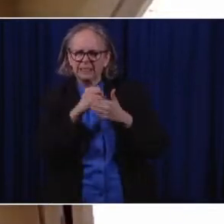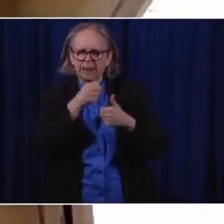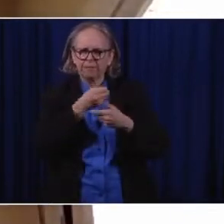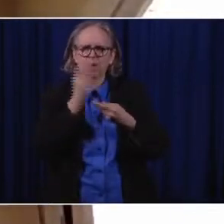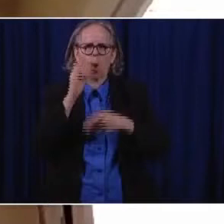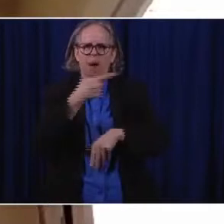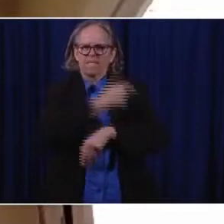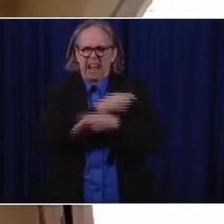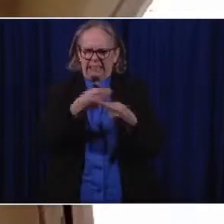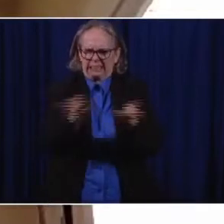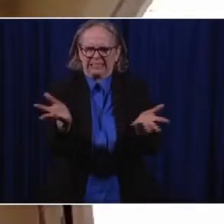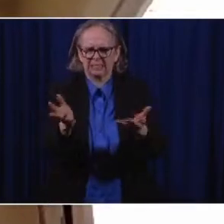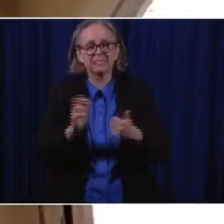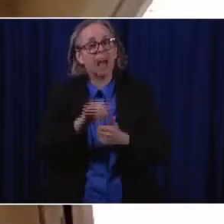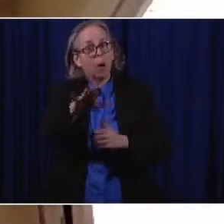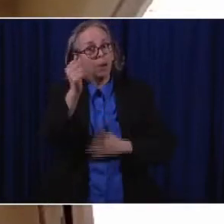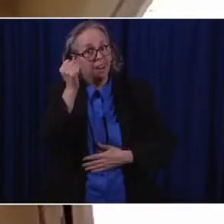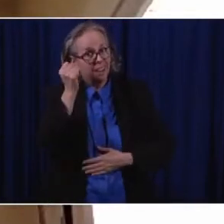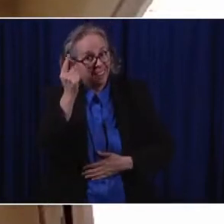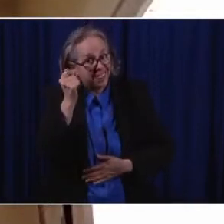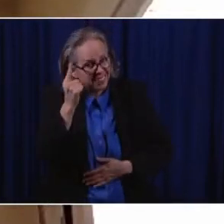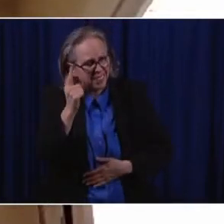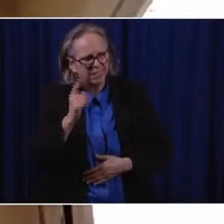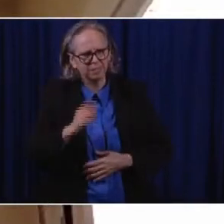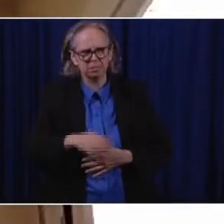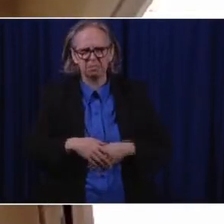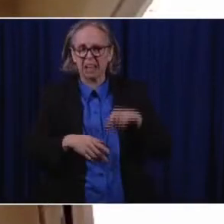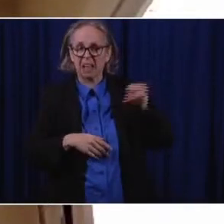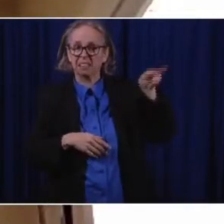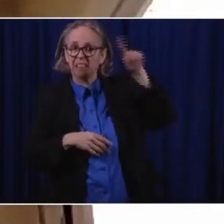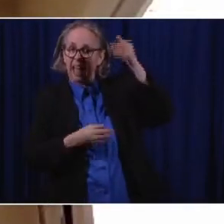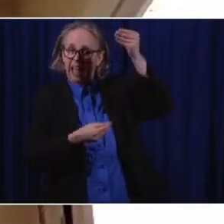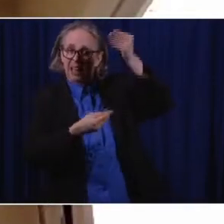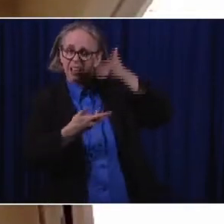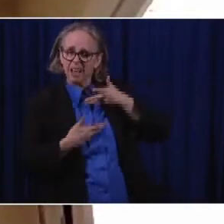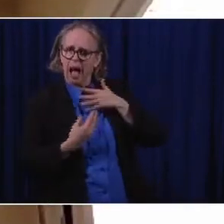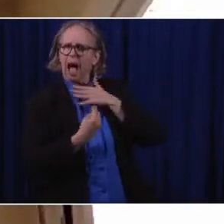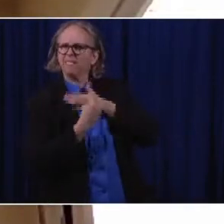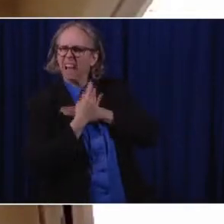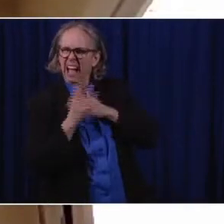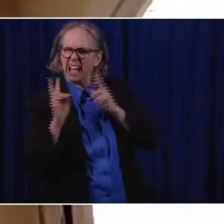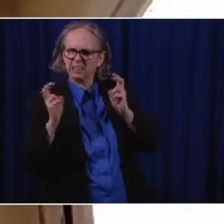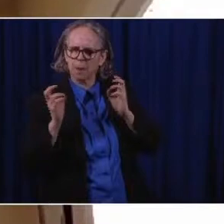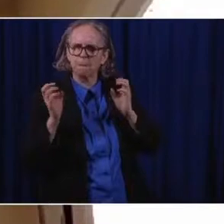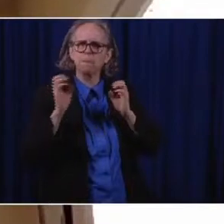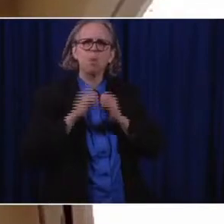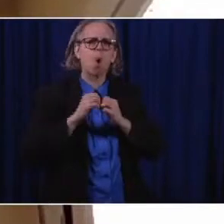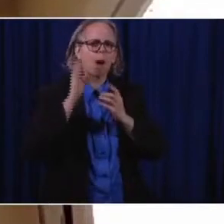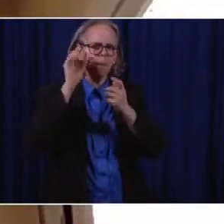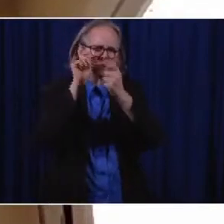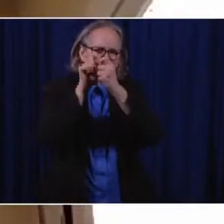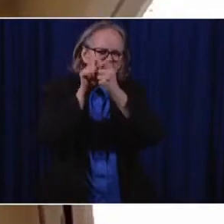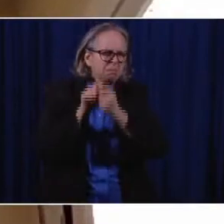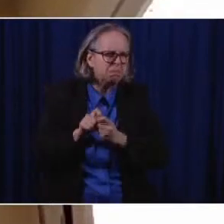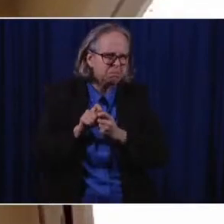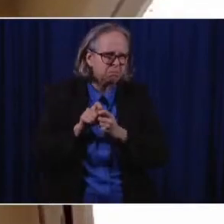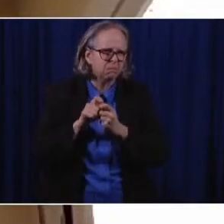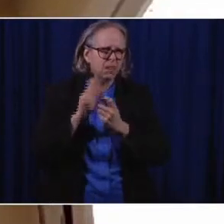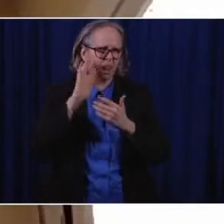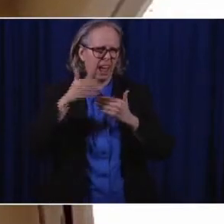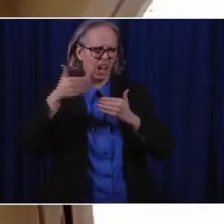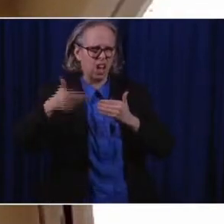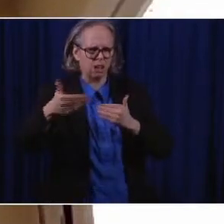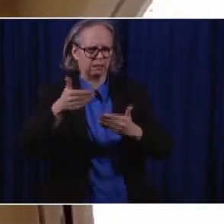will be able to give us further refining guidance about those lists. But essentially, the governor's described it very well. We